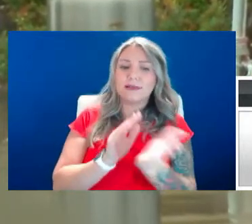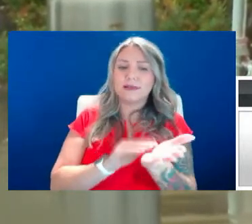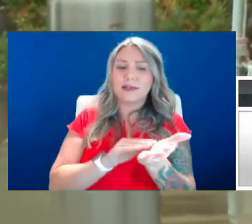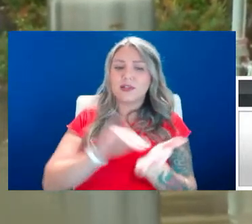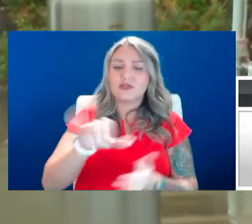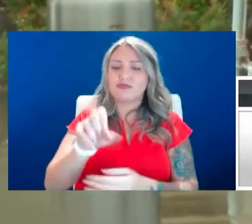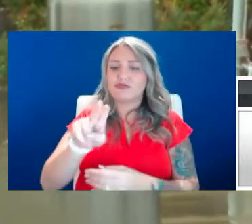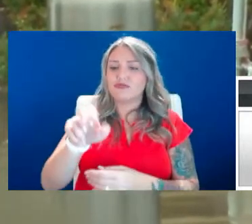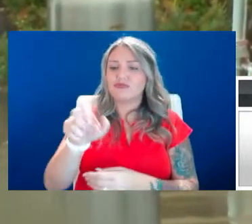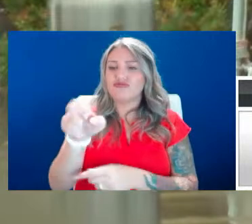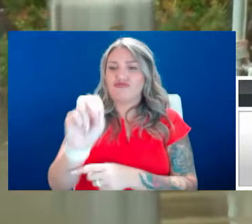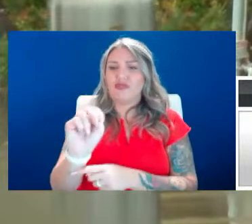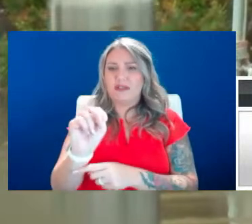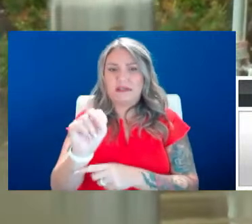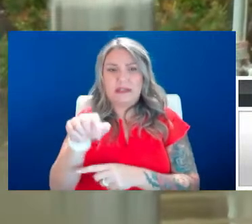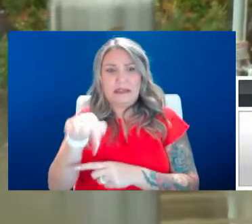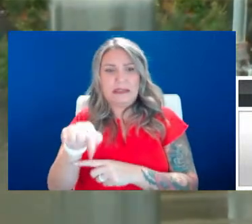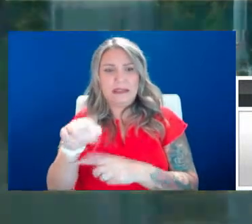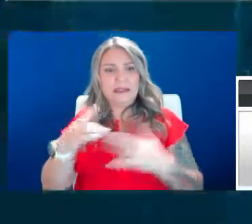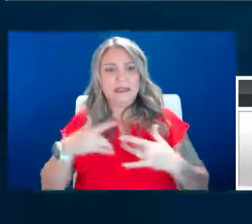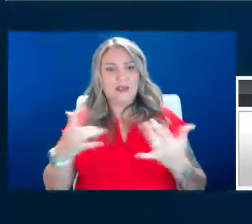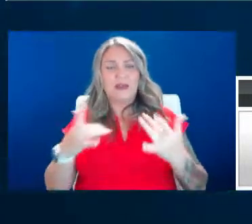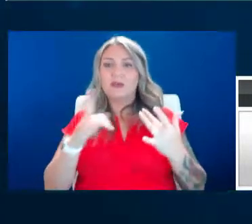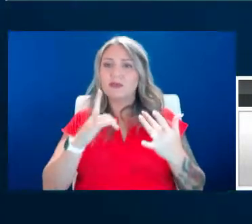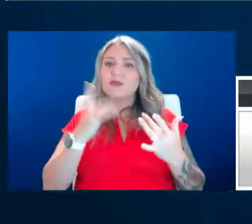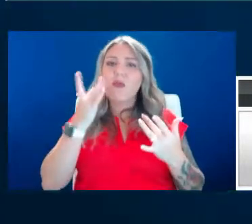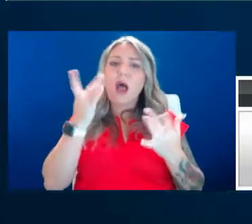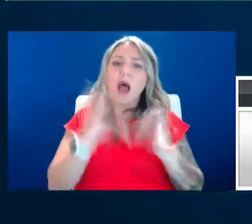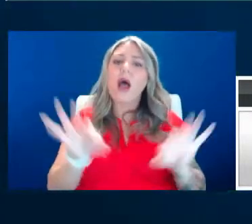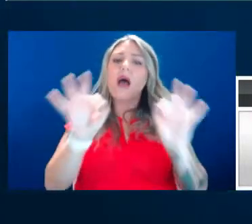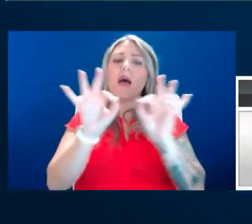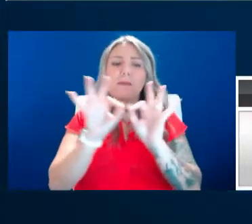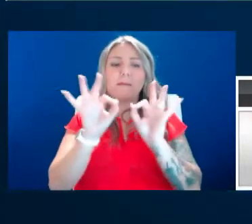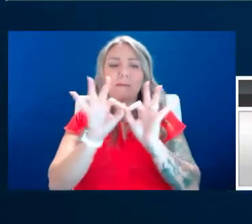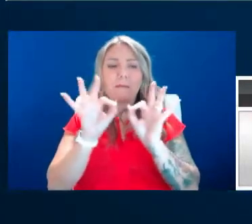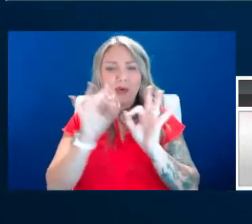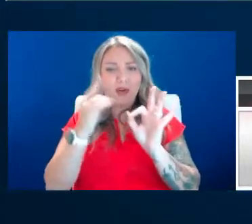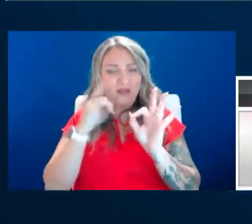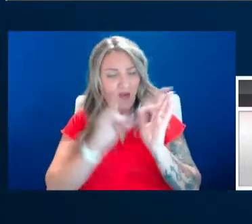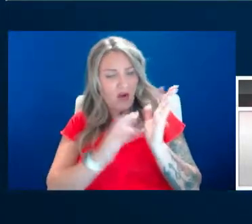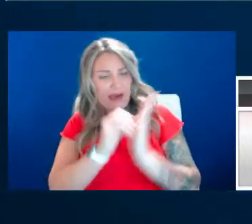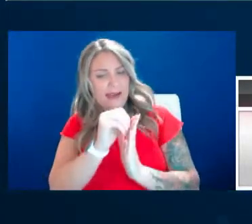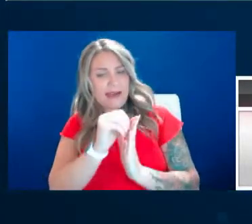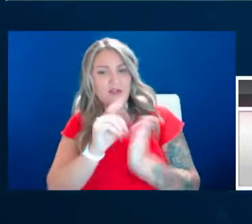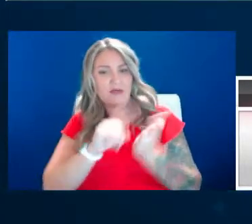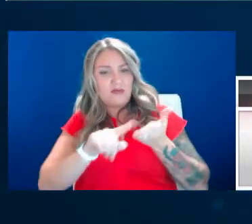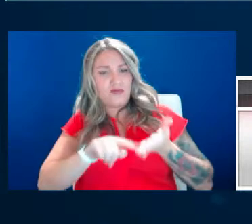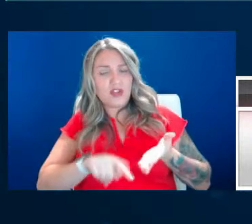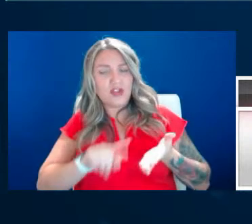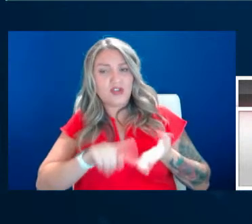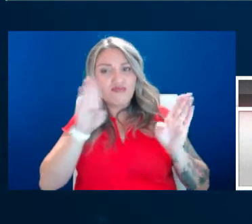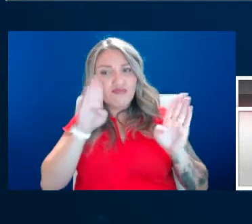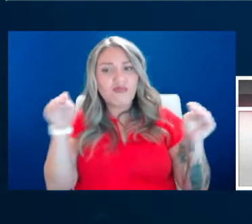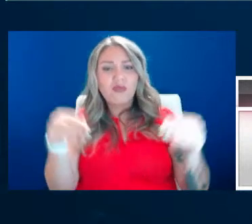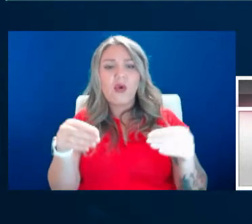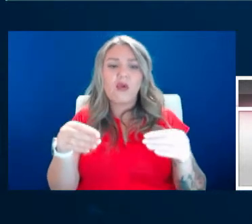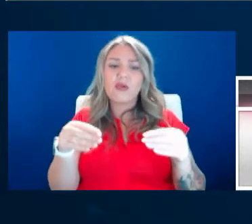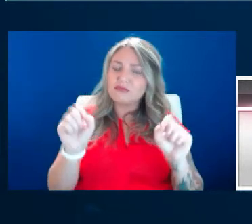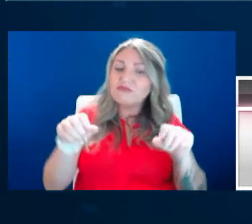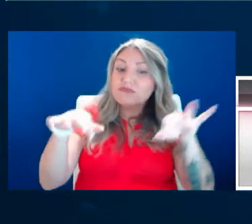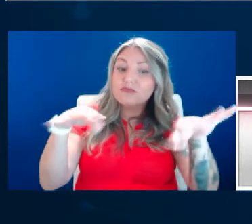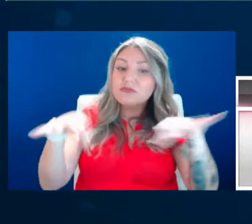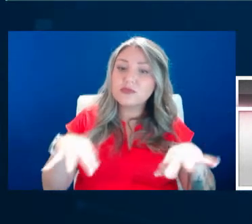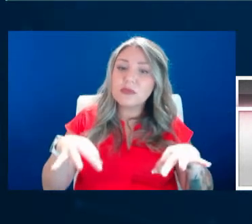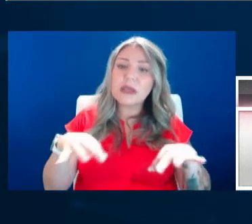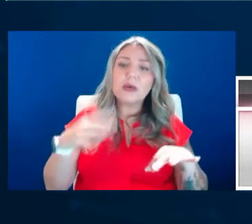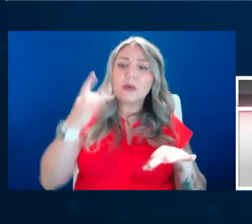like this are so important when it comes to keeping cancer research in the spotlight. Talk about that, Dr.